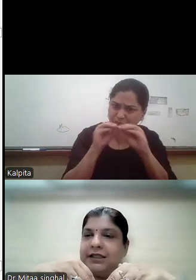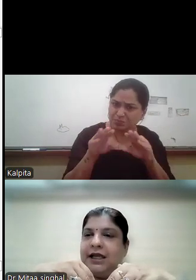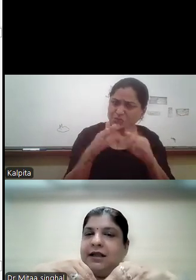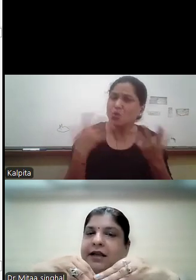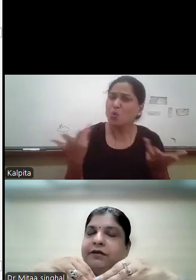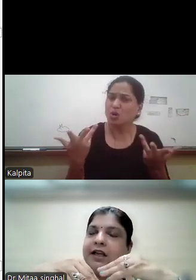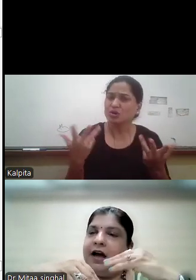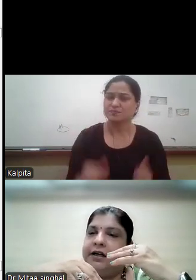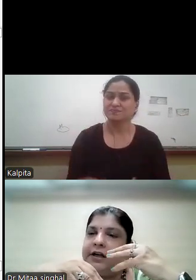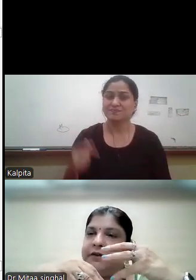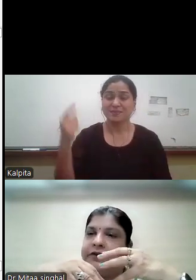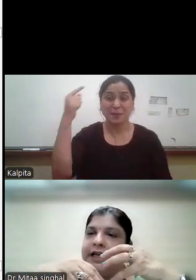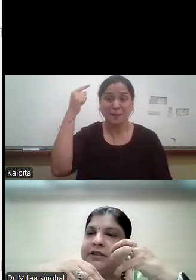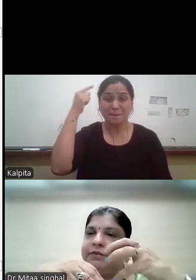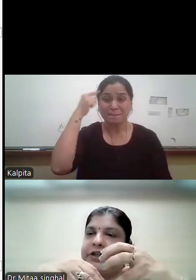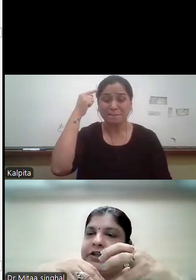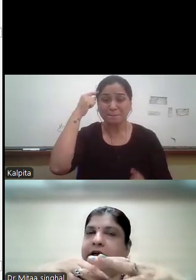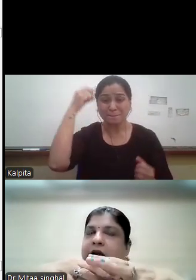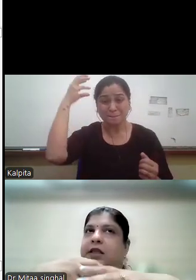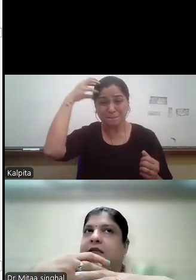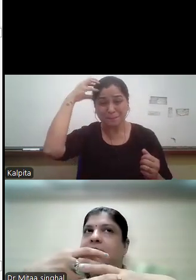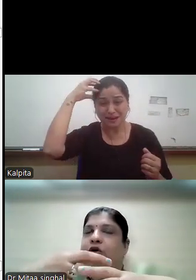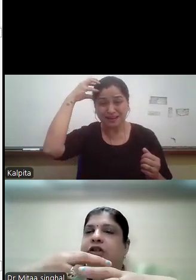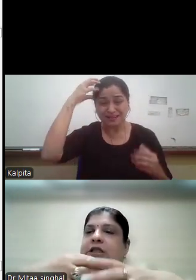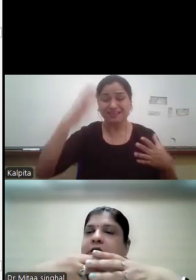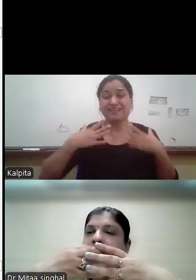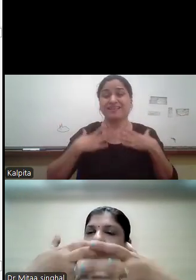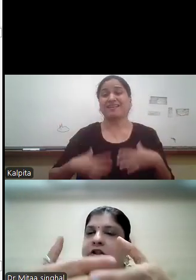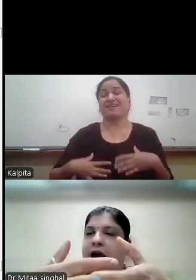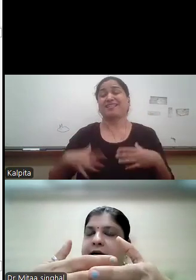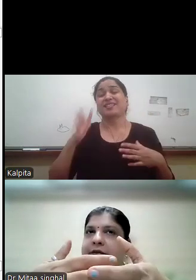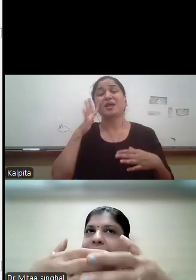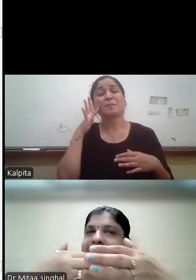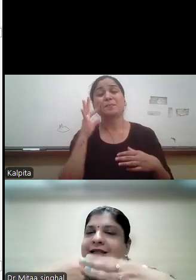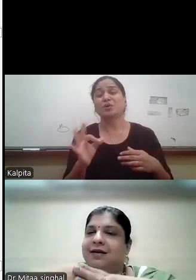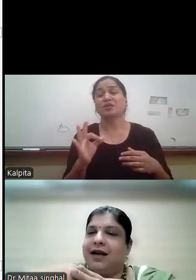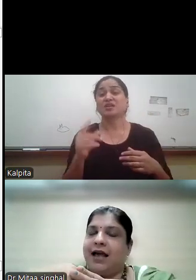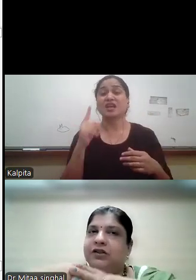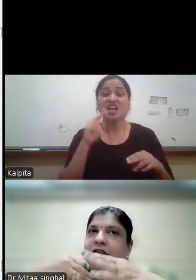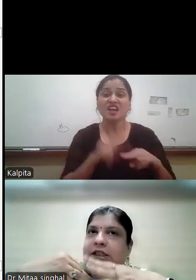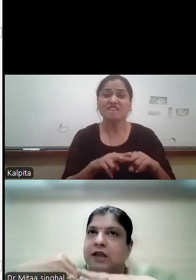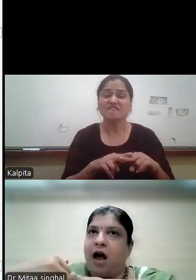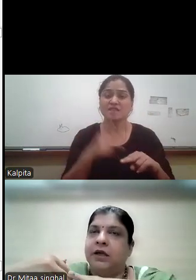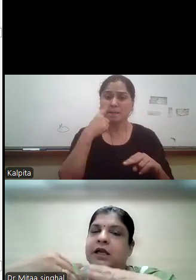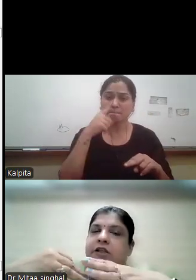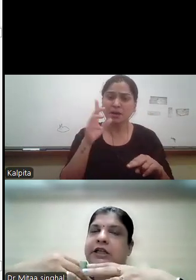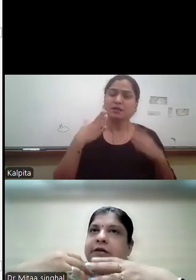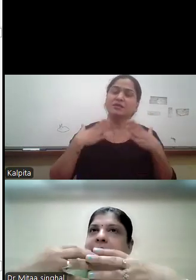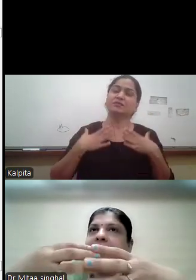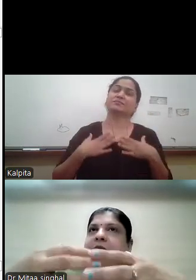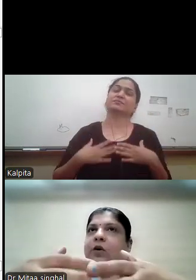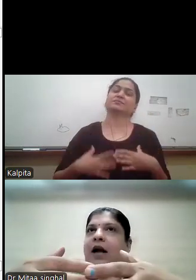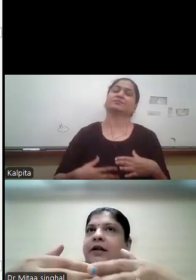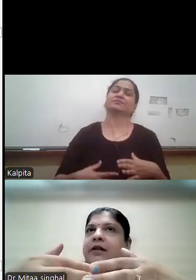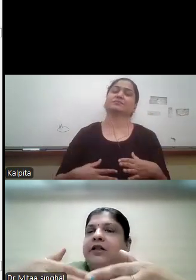parents. If they are under a lot of stress, pressure, their emotions go into the child. If the mother is relaxed, she's calm, she will